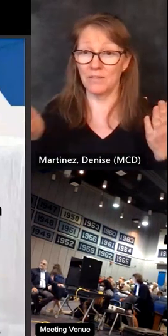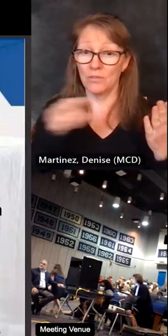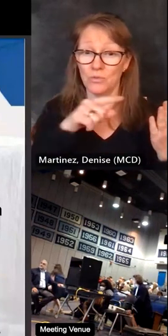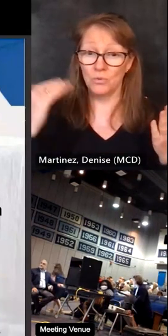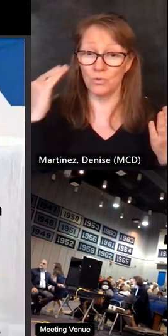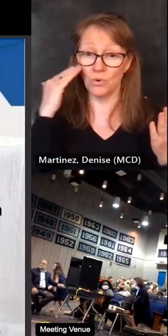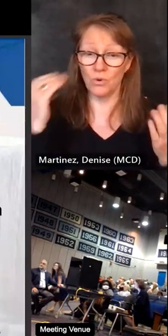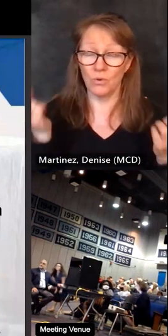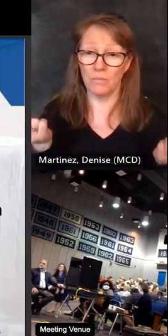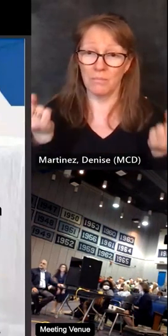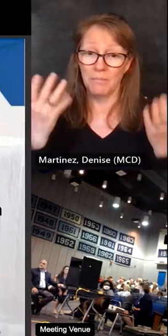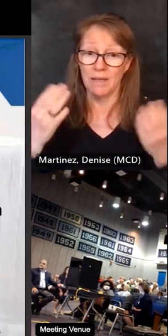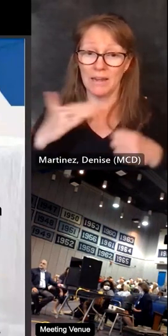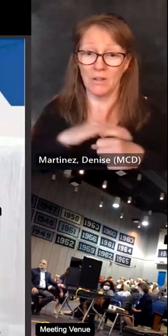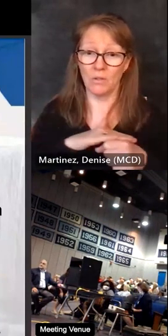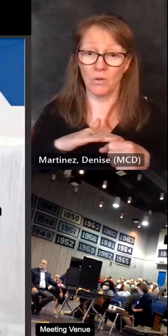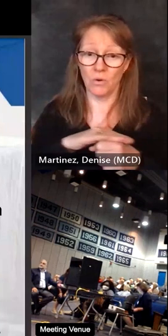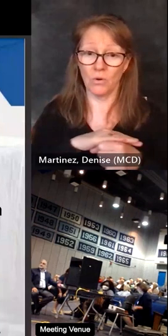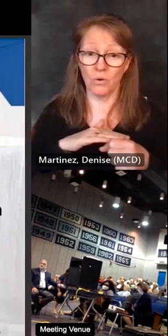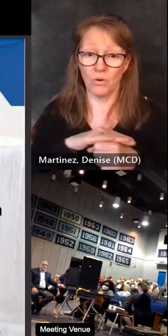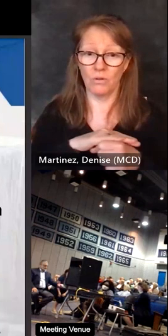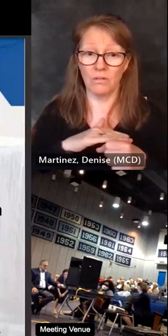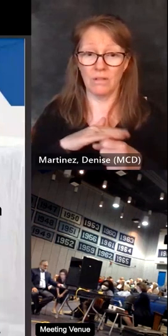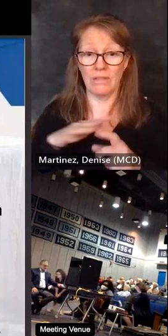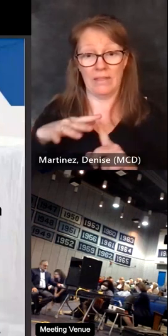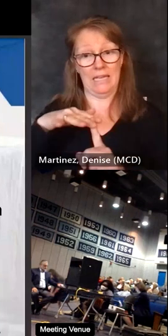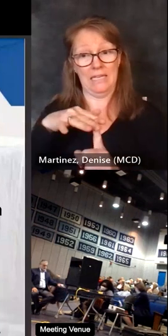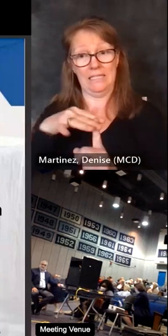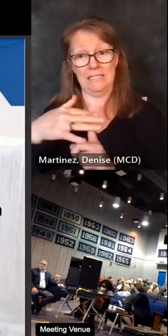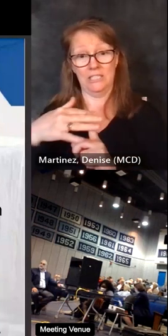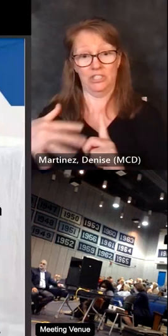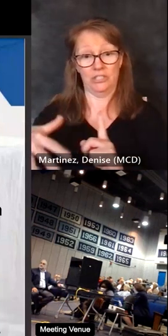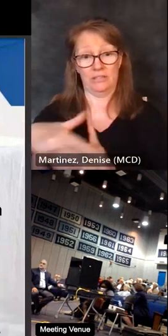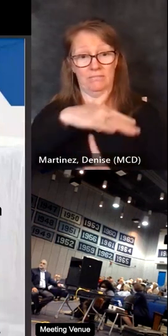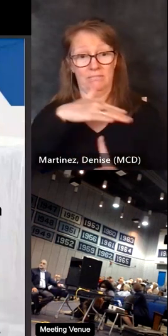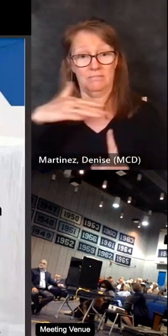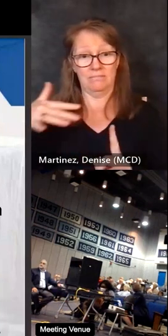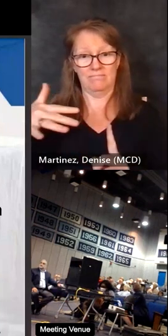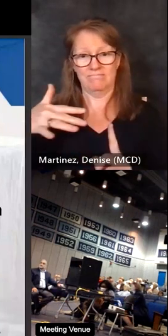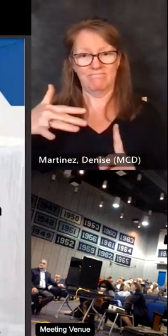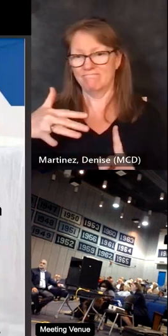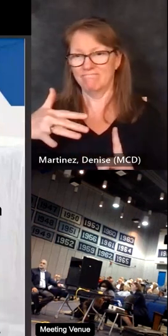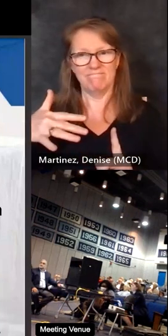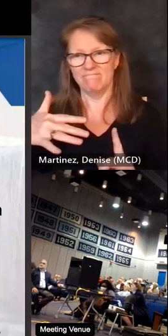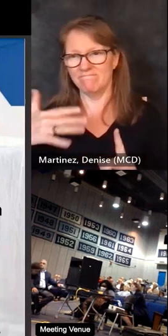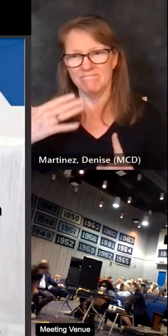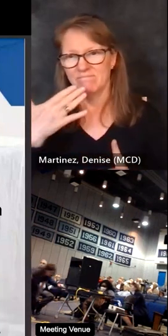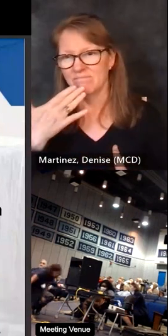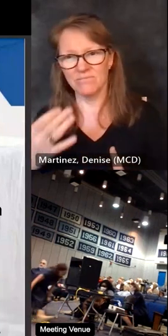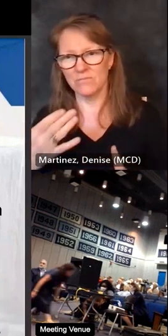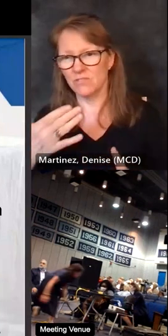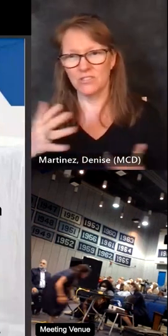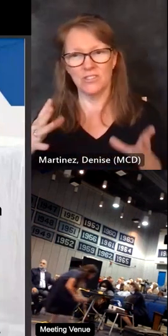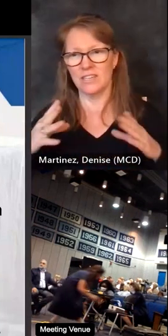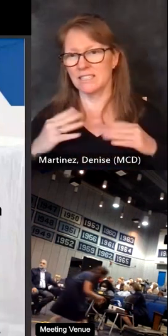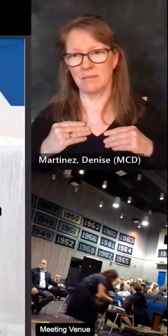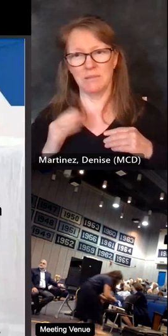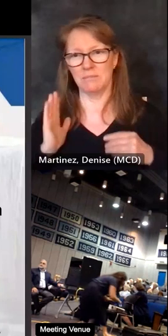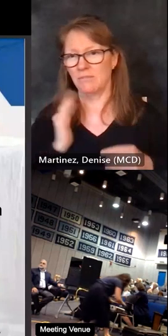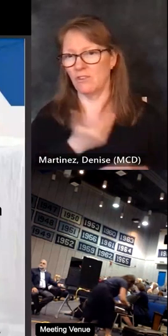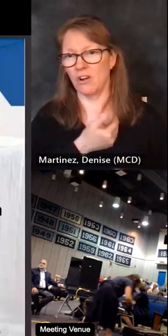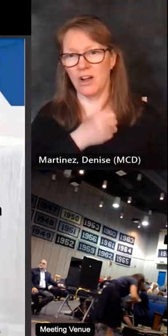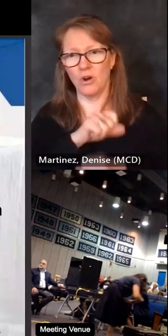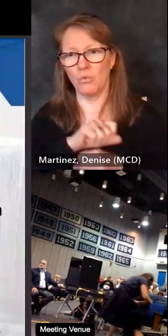folks, the condition of that existing facility is really not great. It's not acceptable for our workforce.